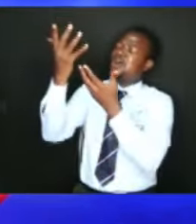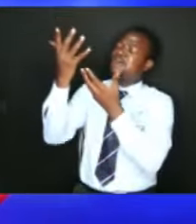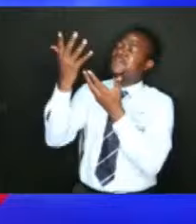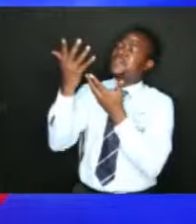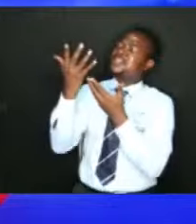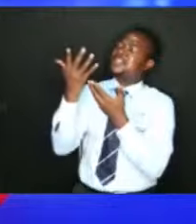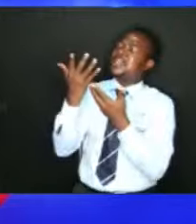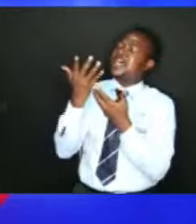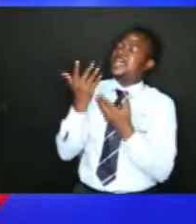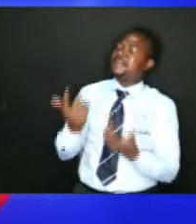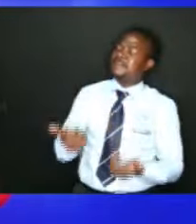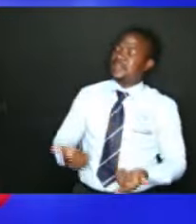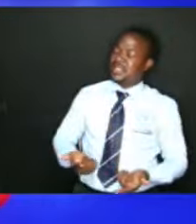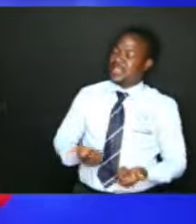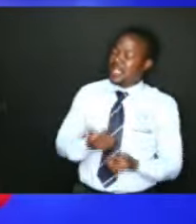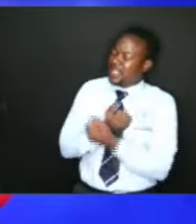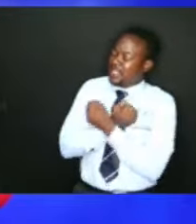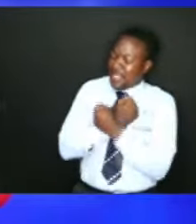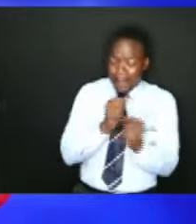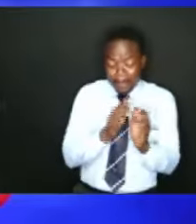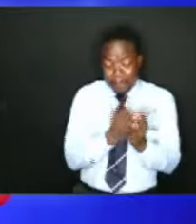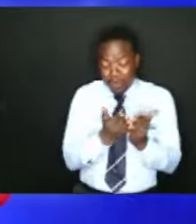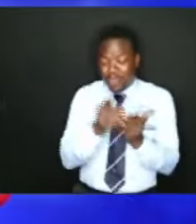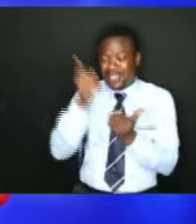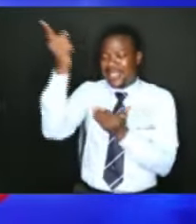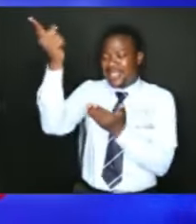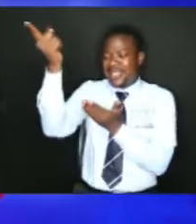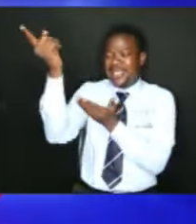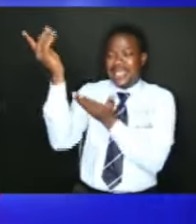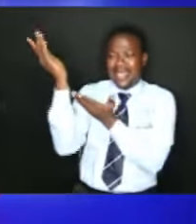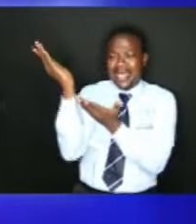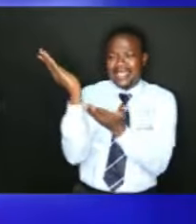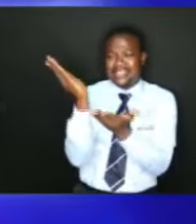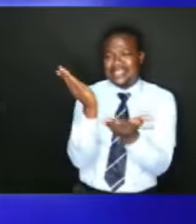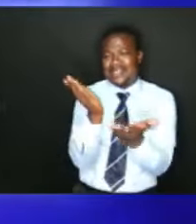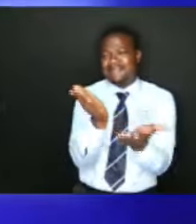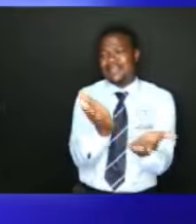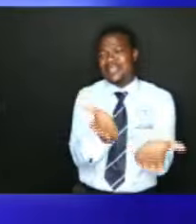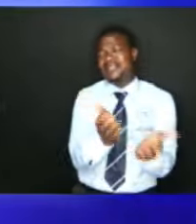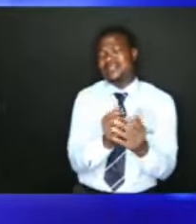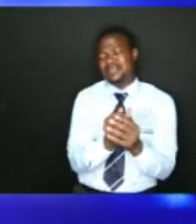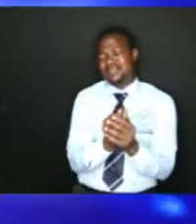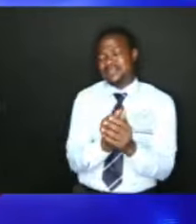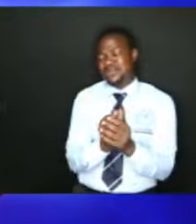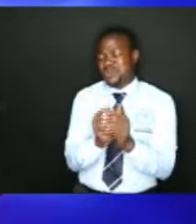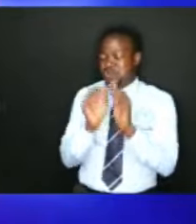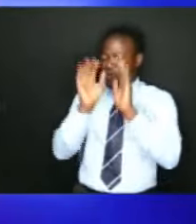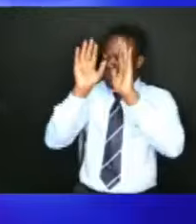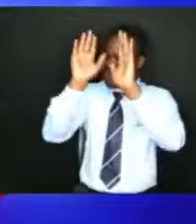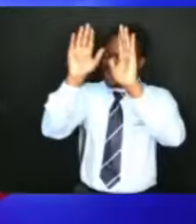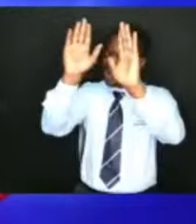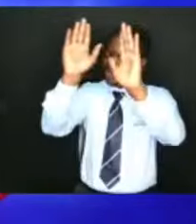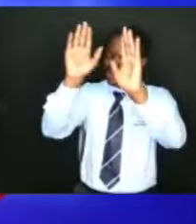tells of his love in the book he has given.